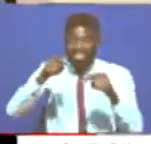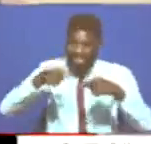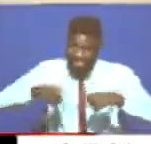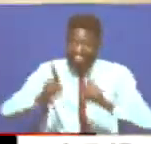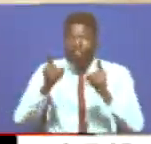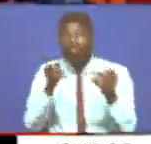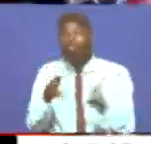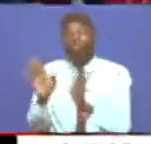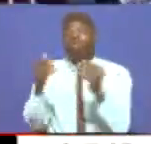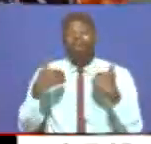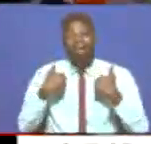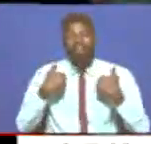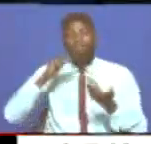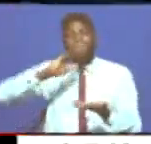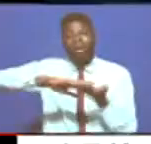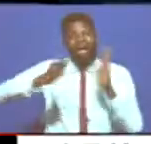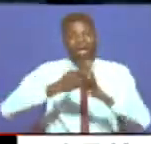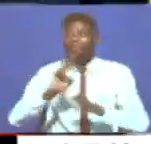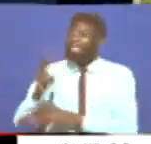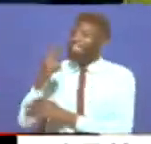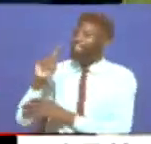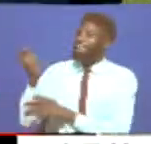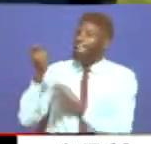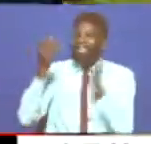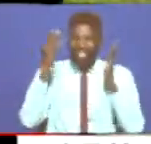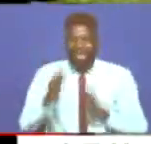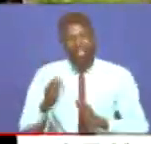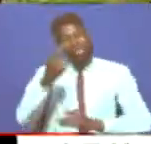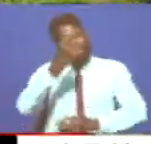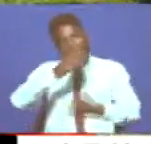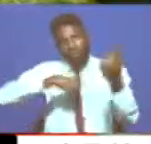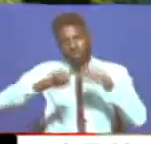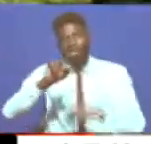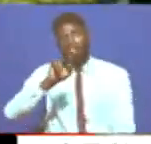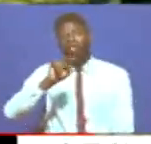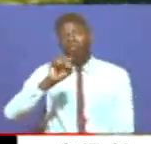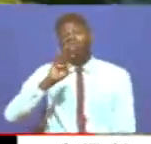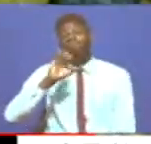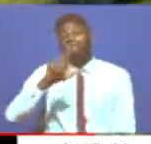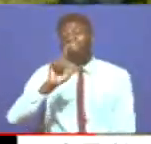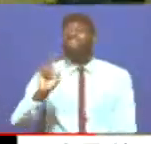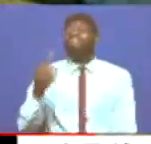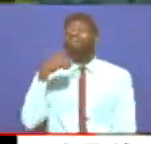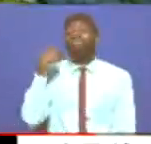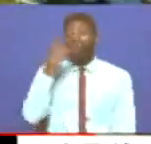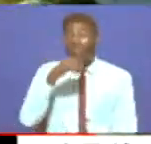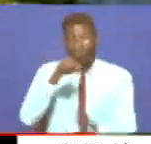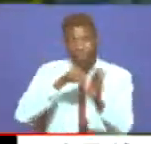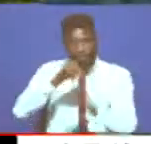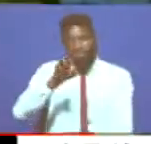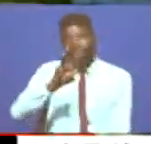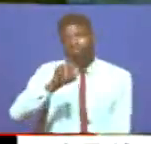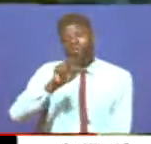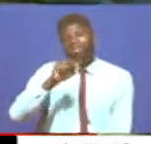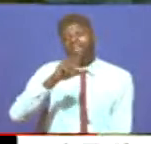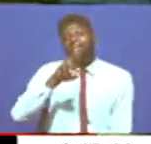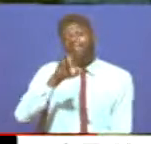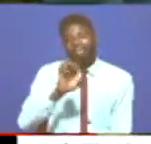the second Kenyan to win Nobel Peace Prize after the late Professor Wangari Maathai.